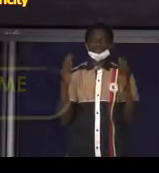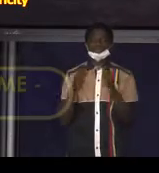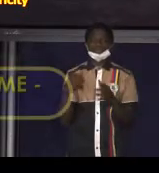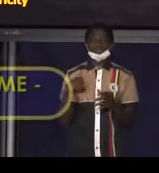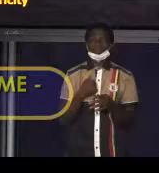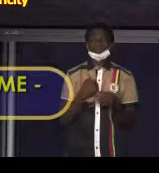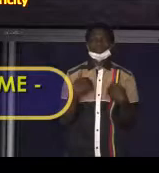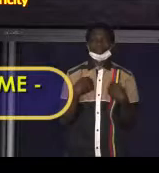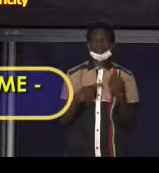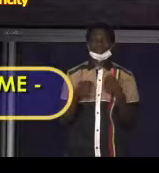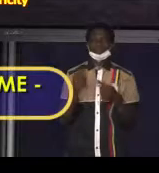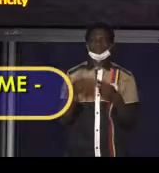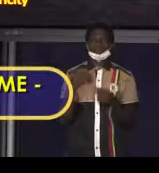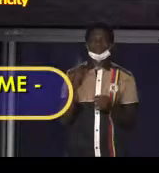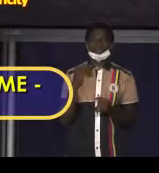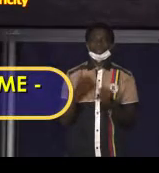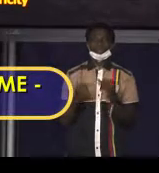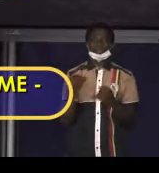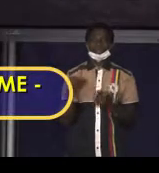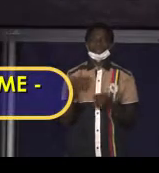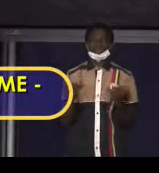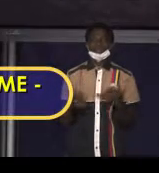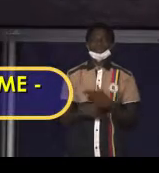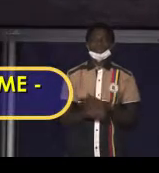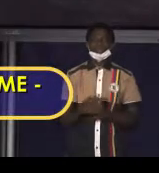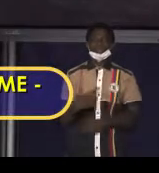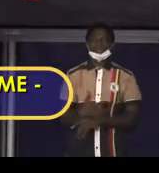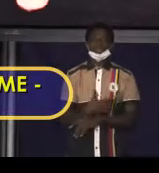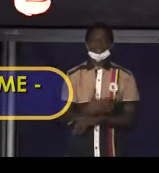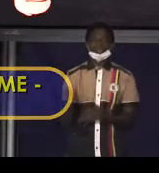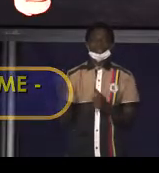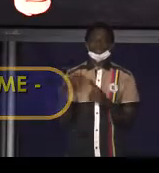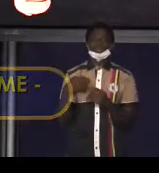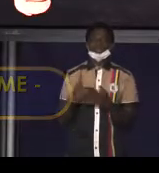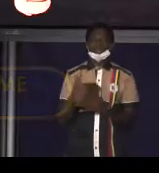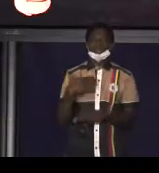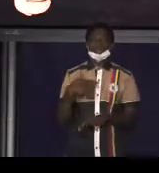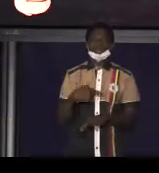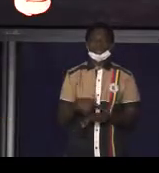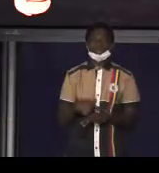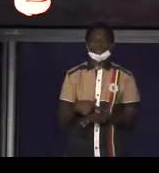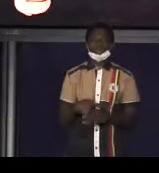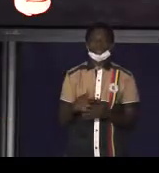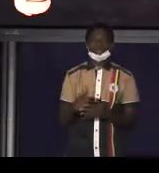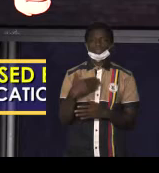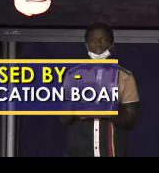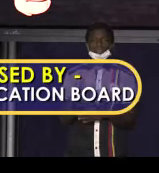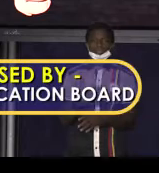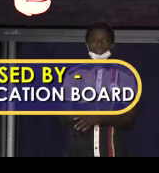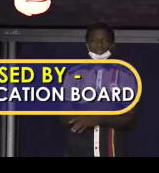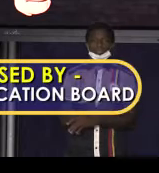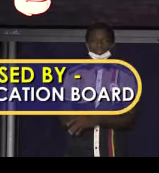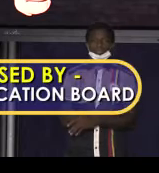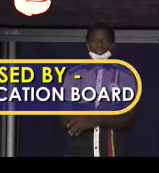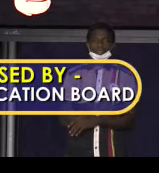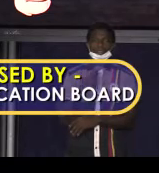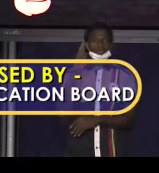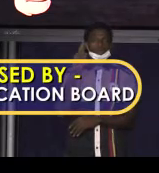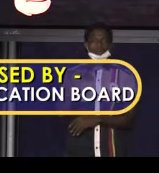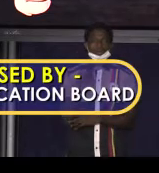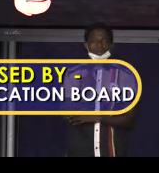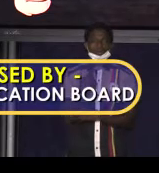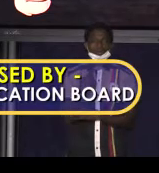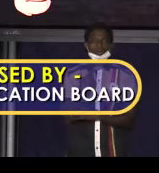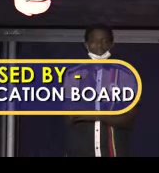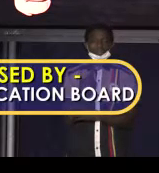a cheer. We have come to the end of today's lesson. Until next time, next